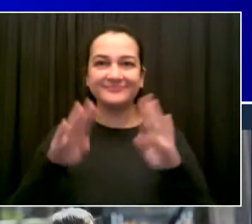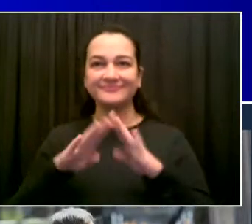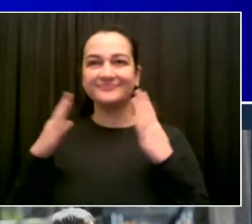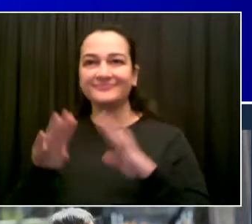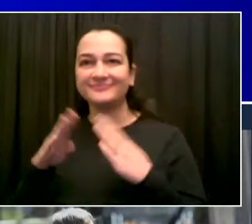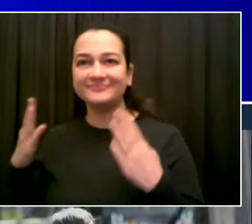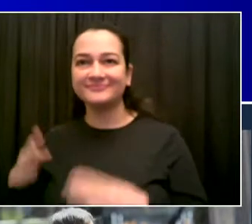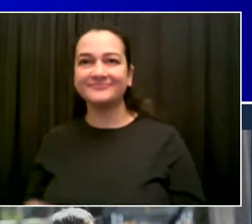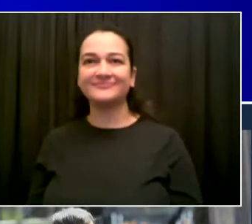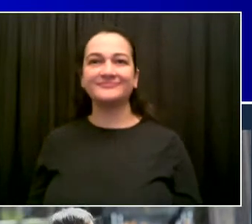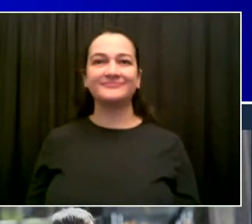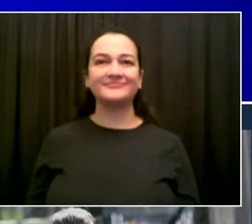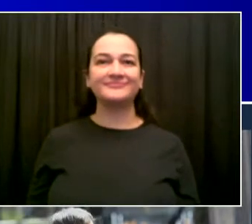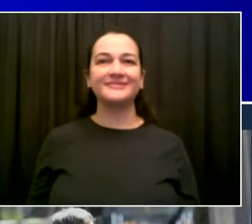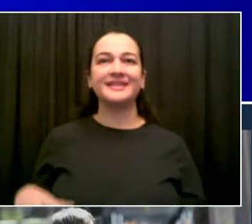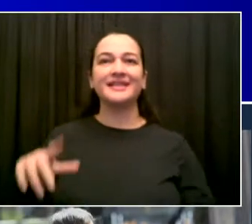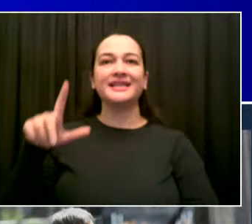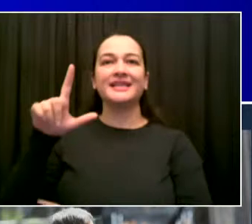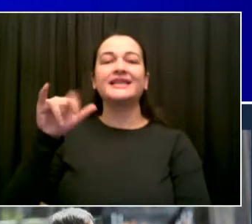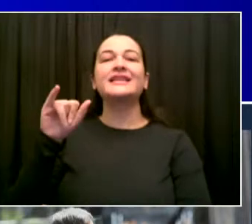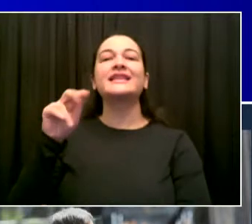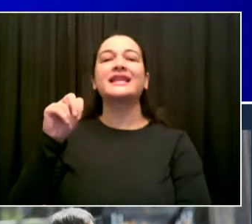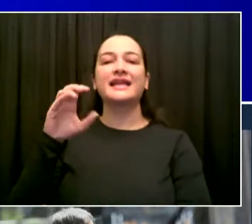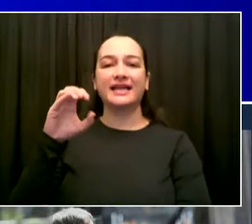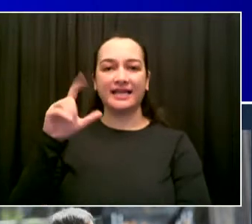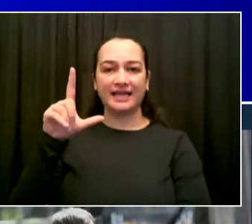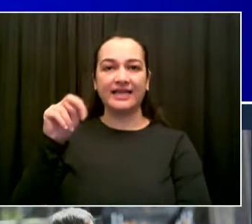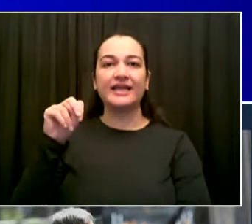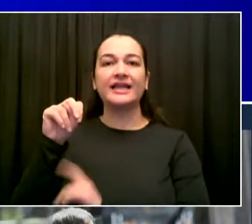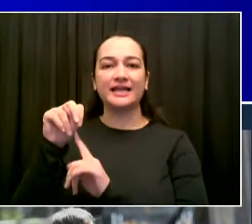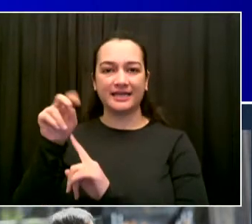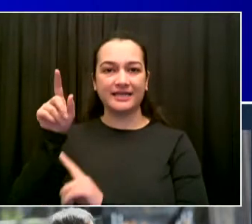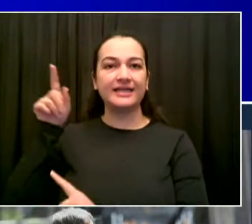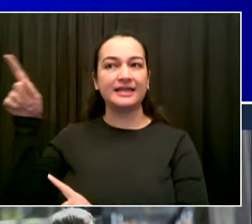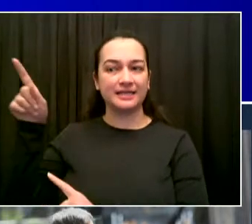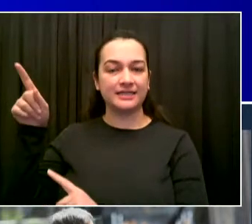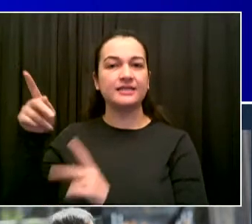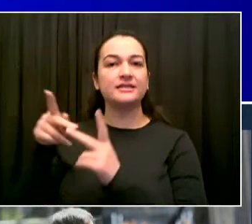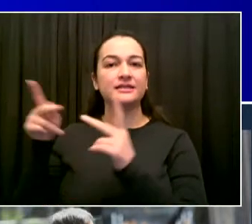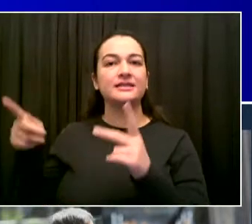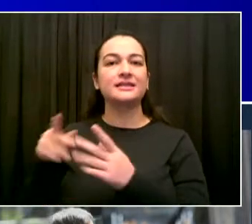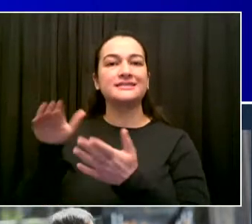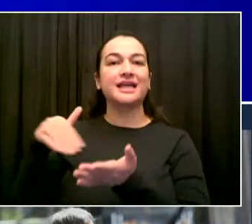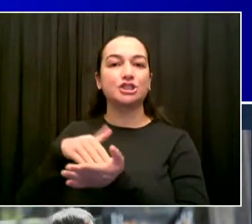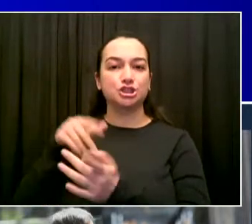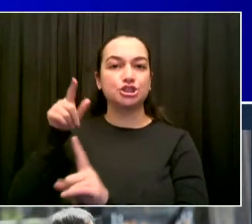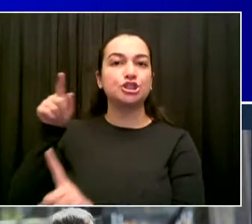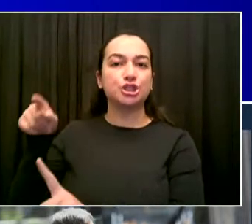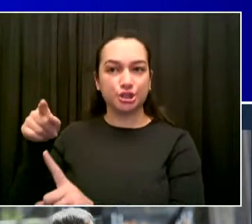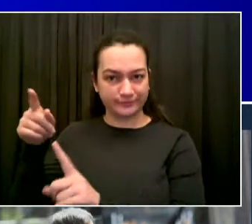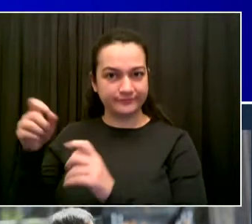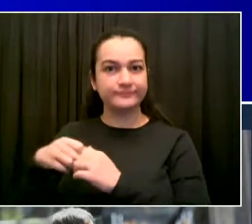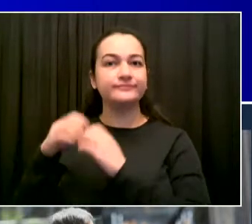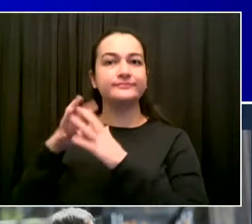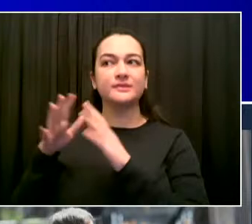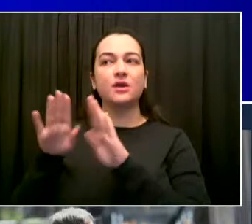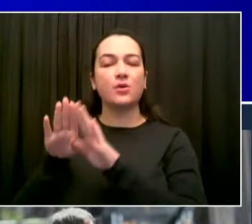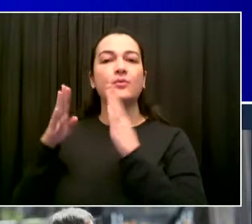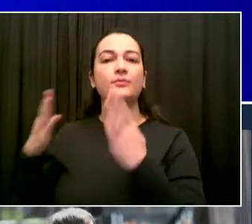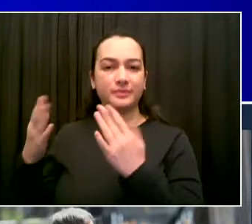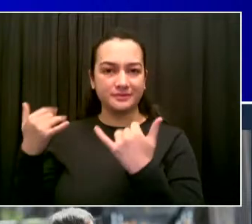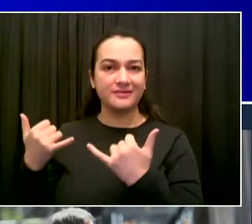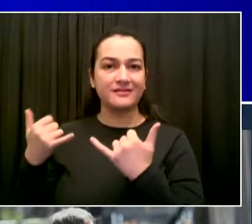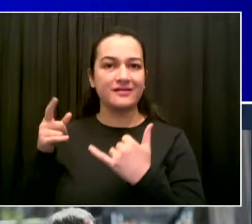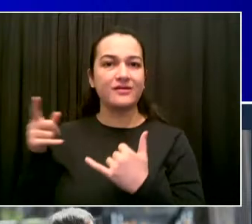restart stages at Lincoln Center, so exciting. The New York Philharmonic was there. And it was a beautiful concert on a beautiful